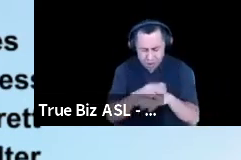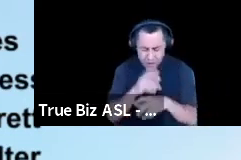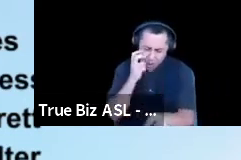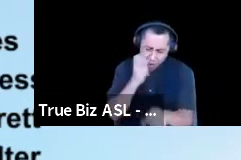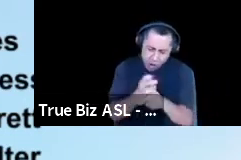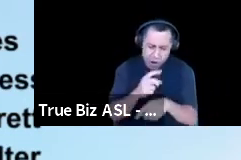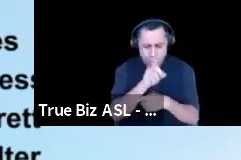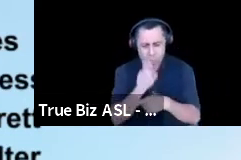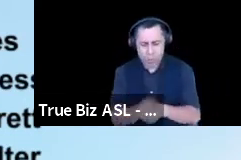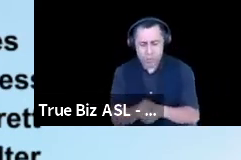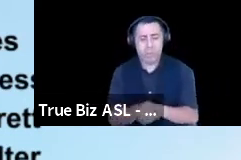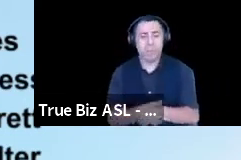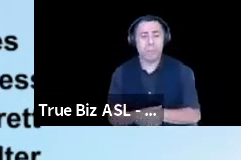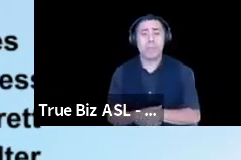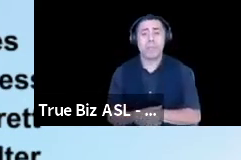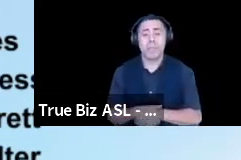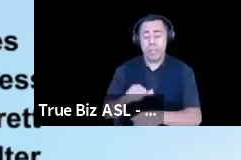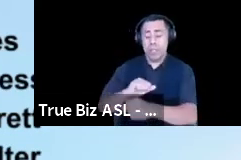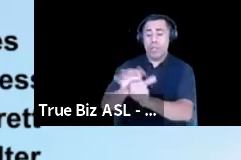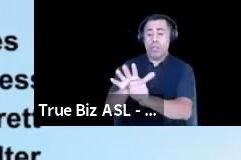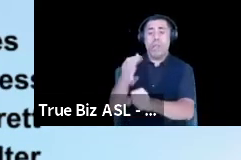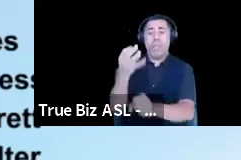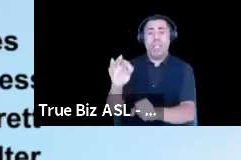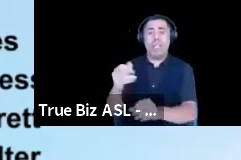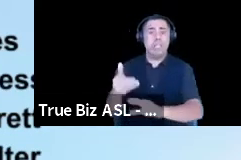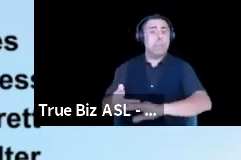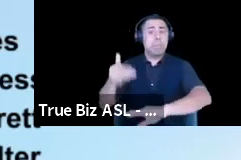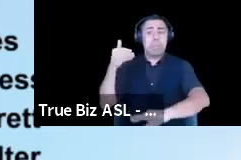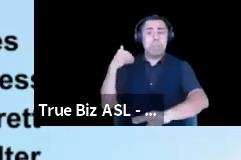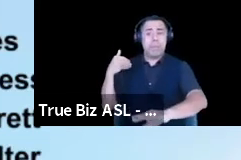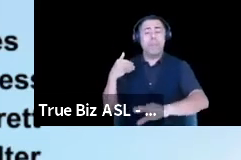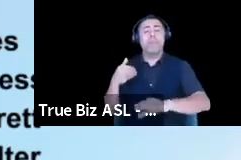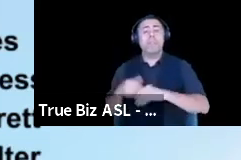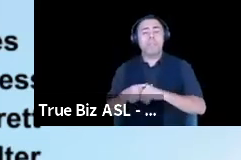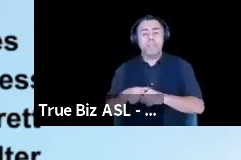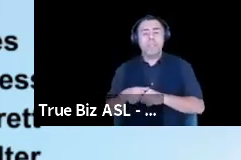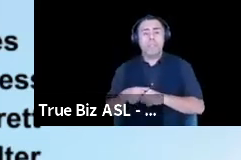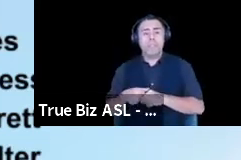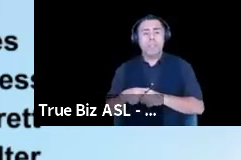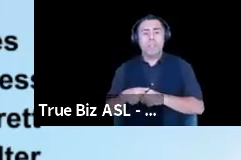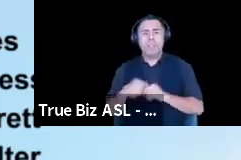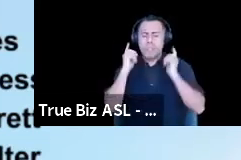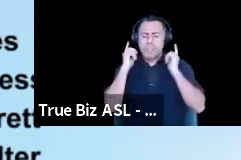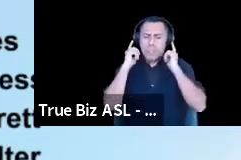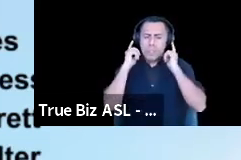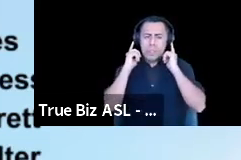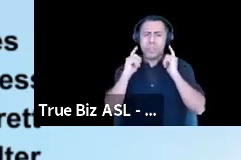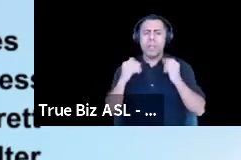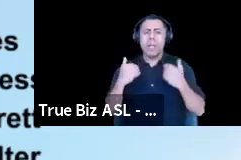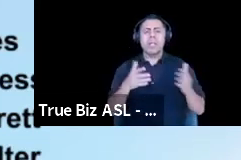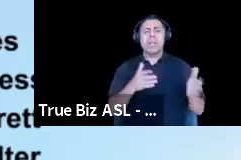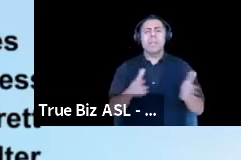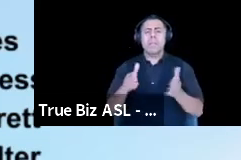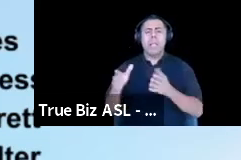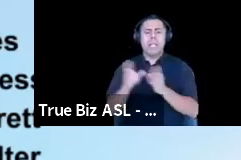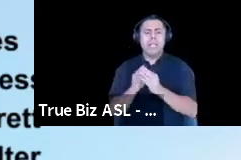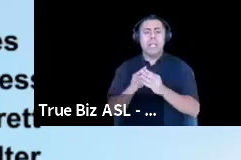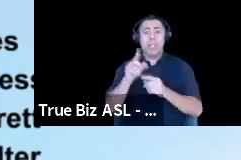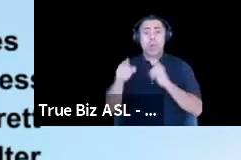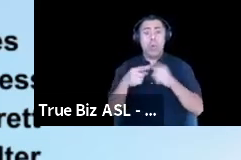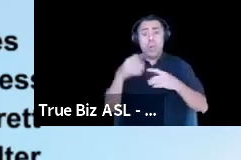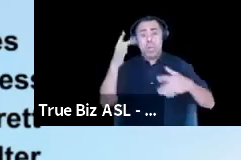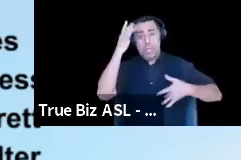Prior to the outbreak of COVID-19, TCG was in a planning process. When the pandemic hit, we considered pausing because